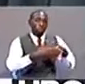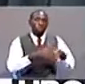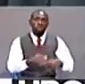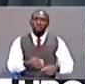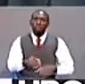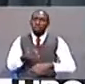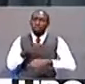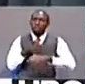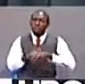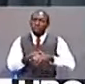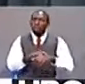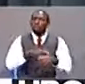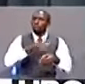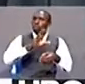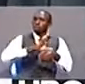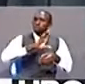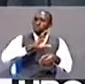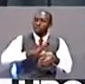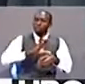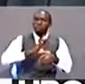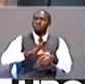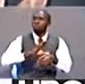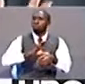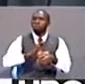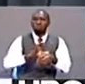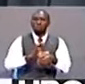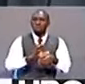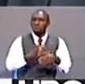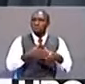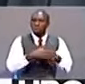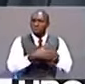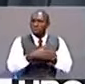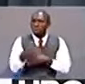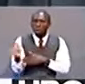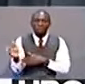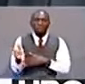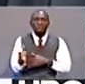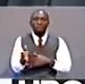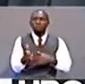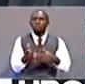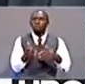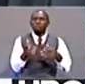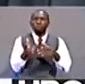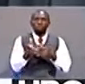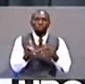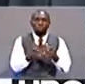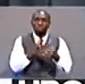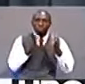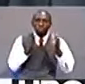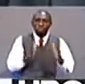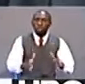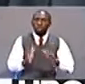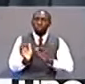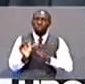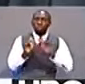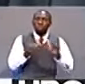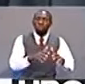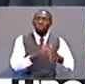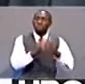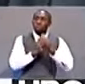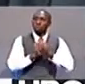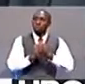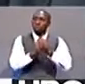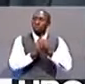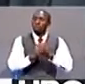the church are not supposed to open the doors for Christians to worship, that was a very difficult moment